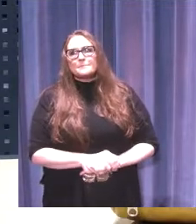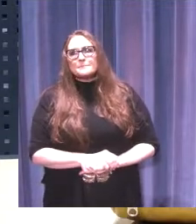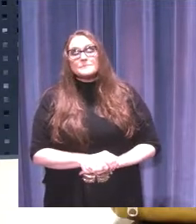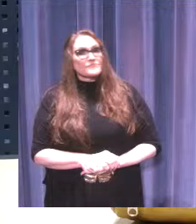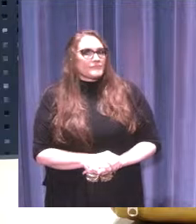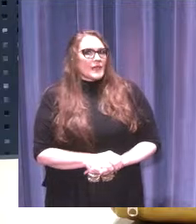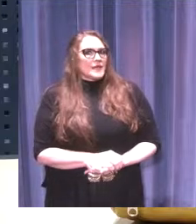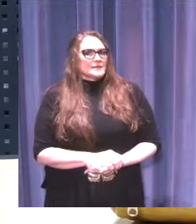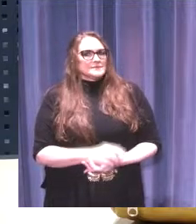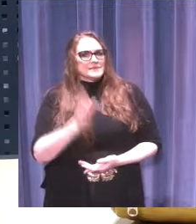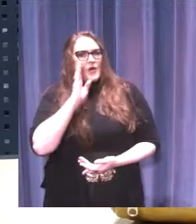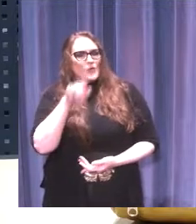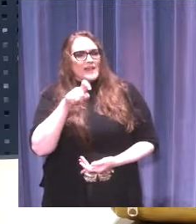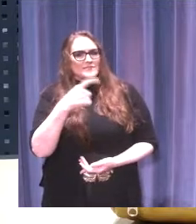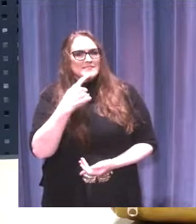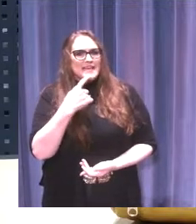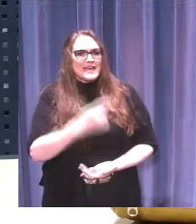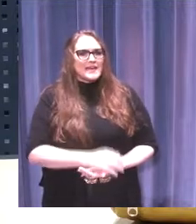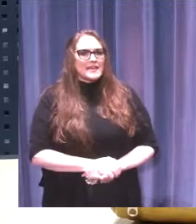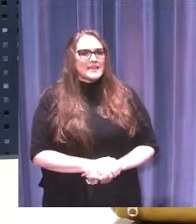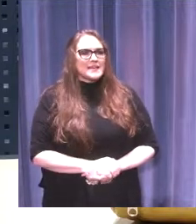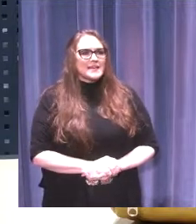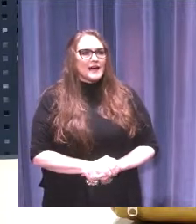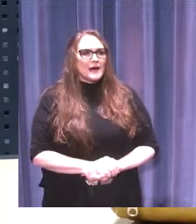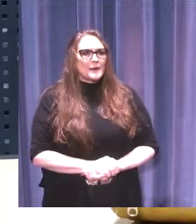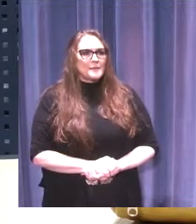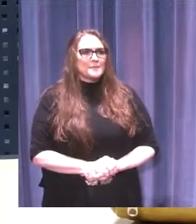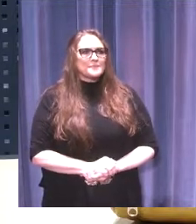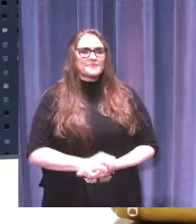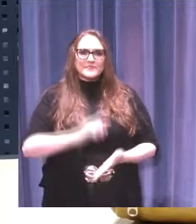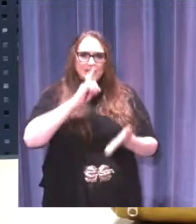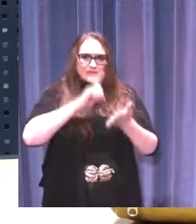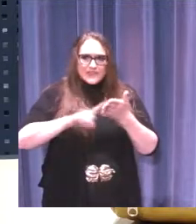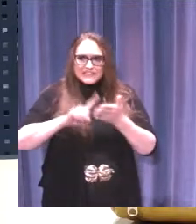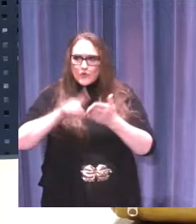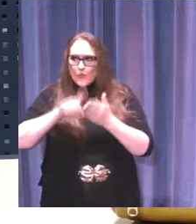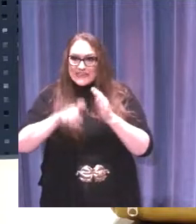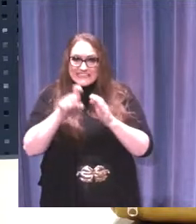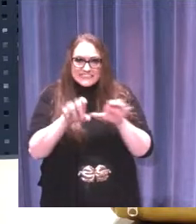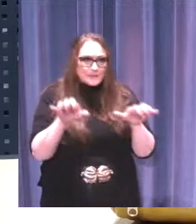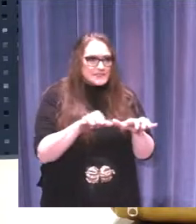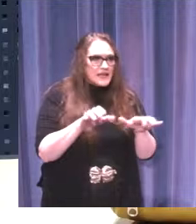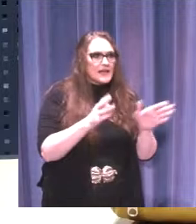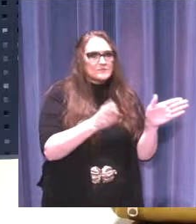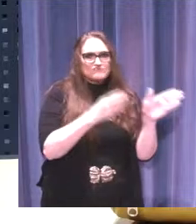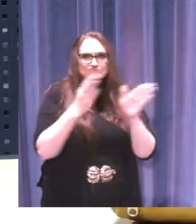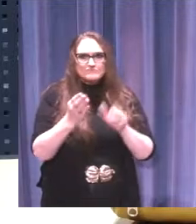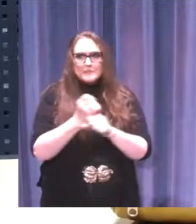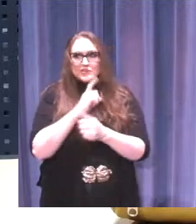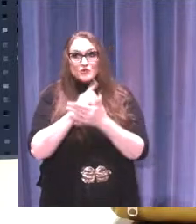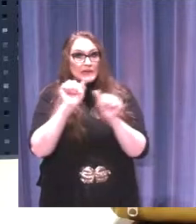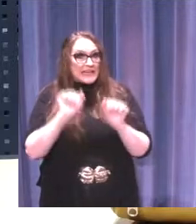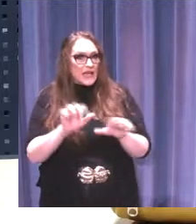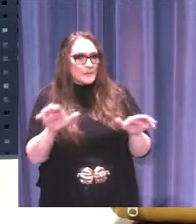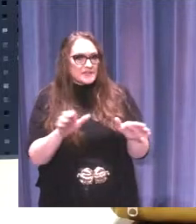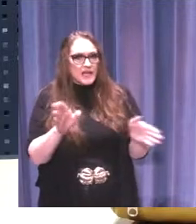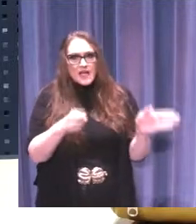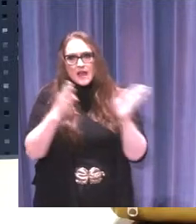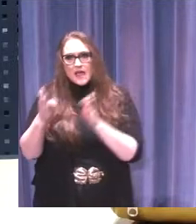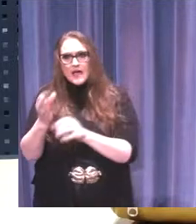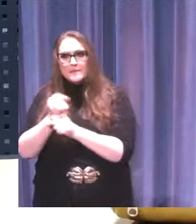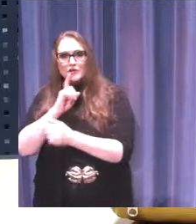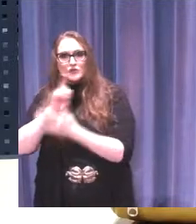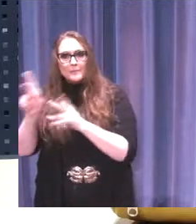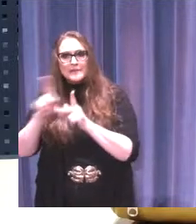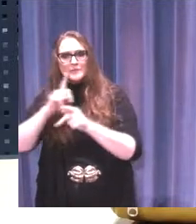I would have to say, investigating what needs to be done, making sure it can be done, making sure the people in charge